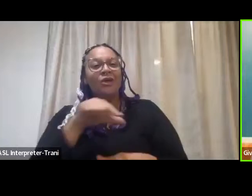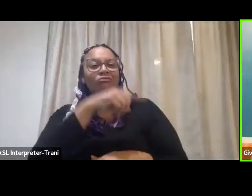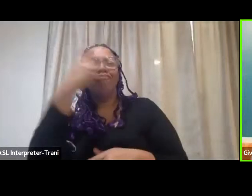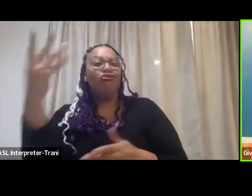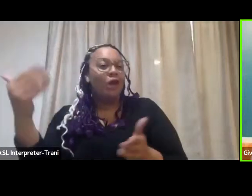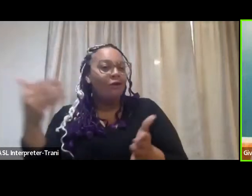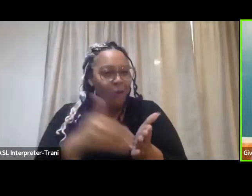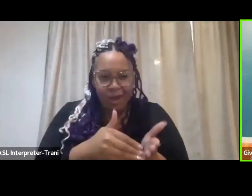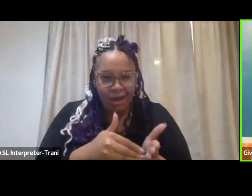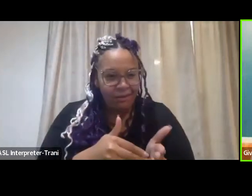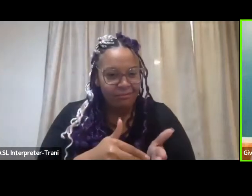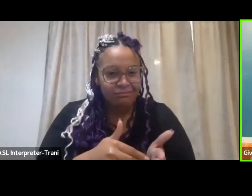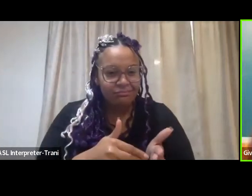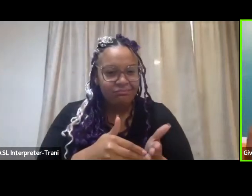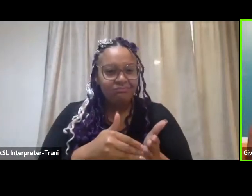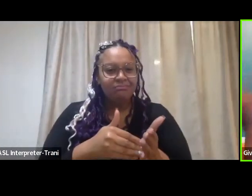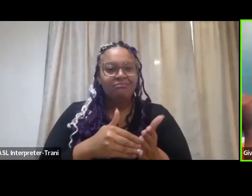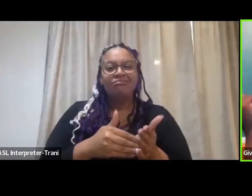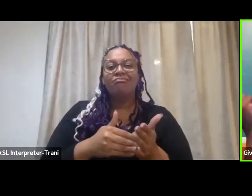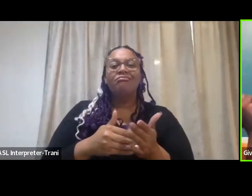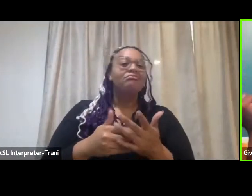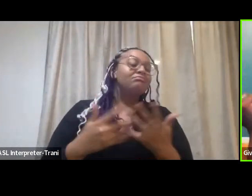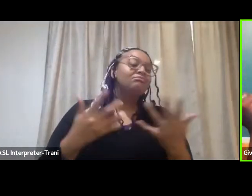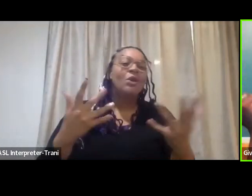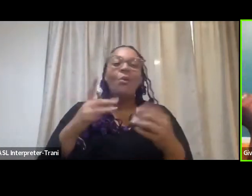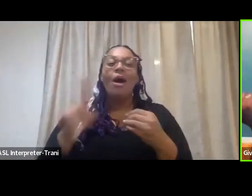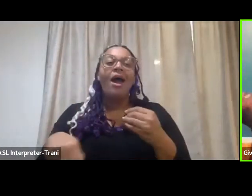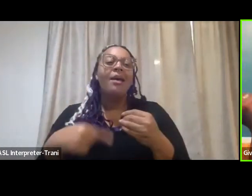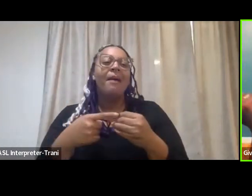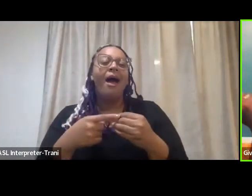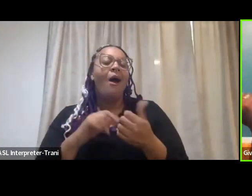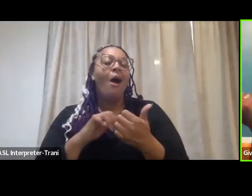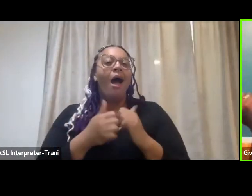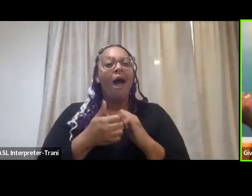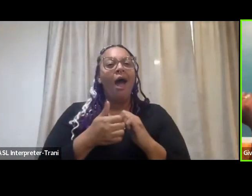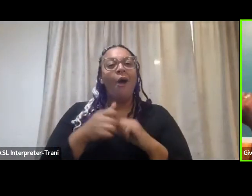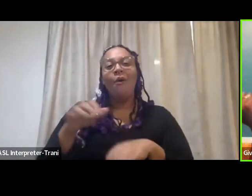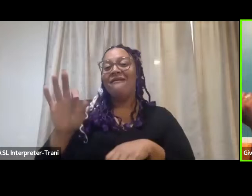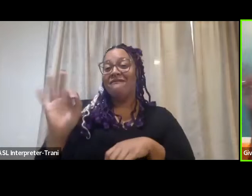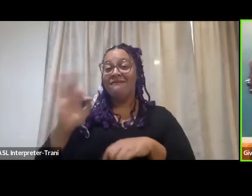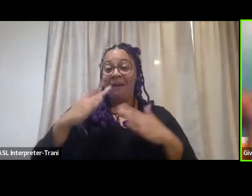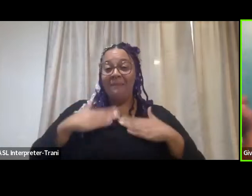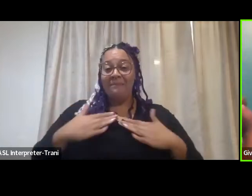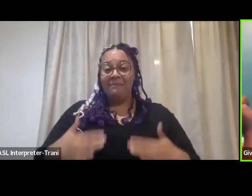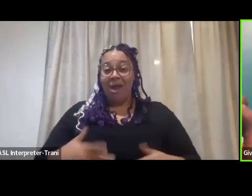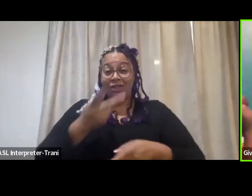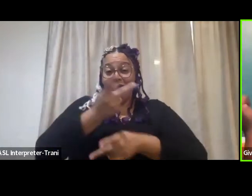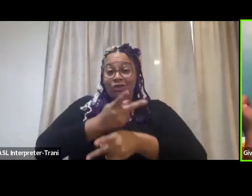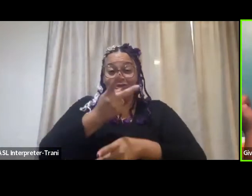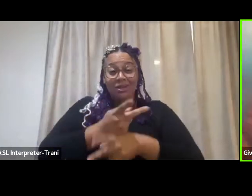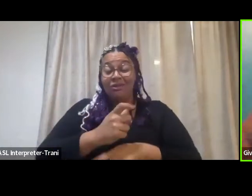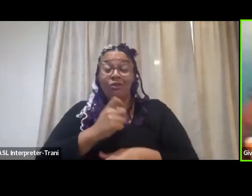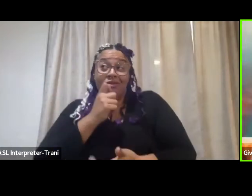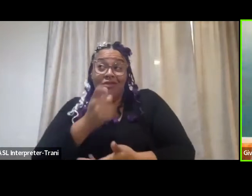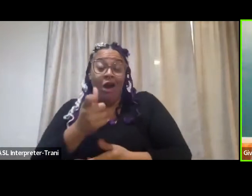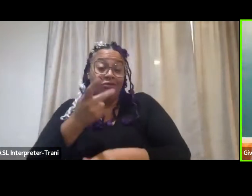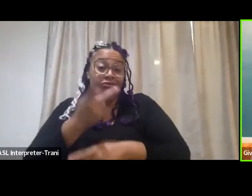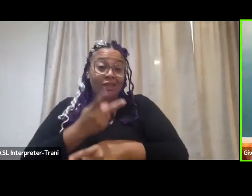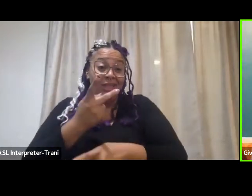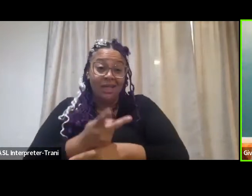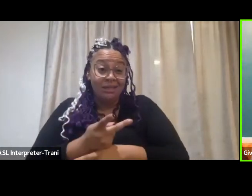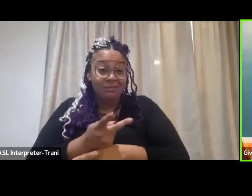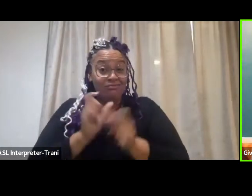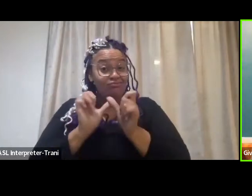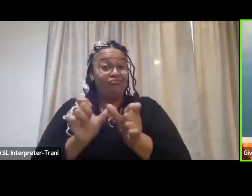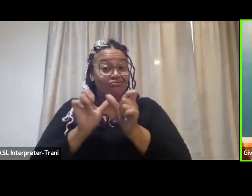know? What about the way femme bodies are treated, mistreated? On and on and on, right?